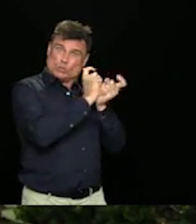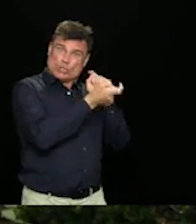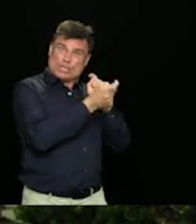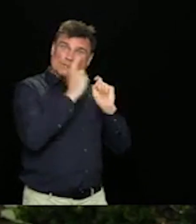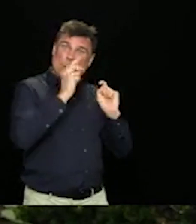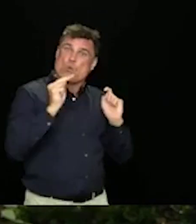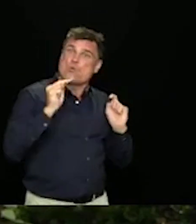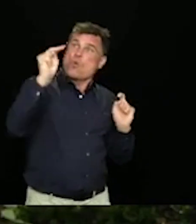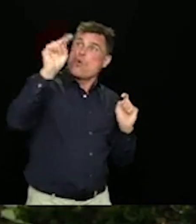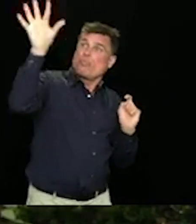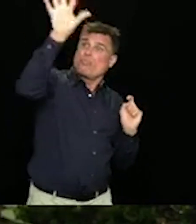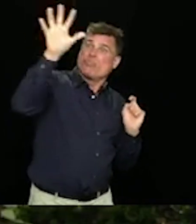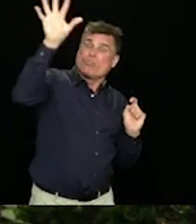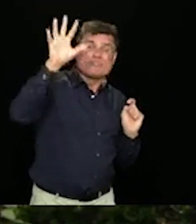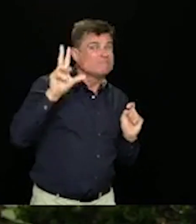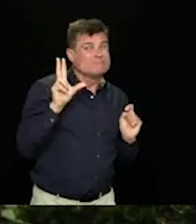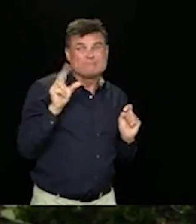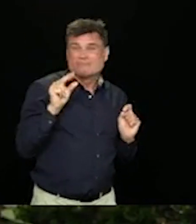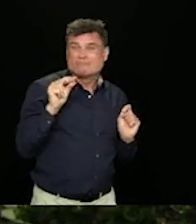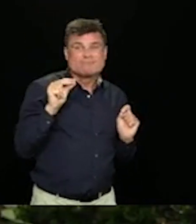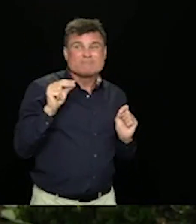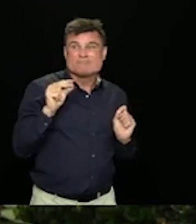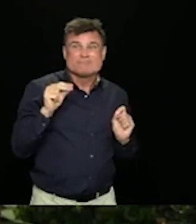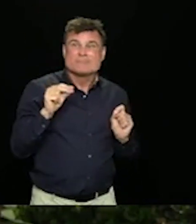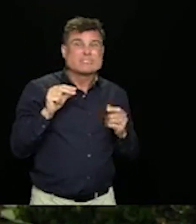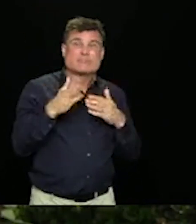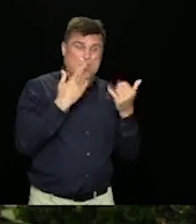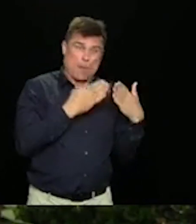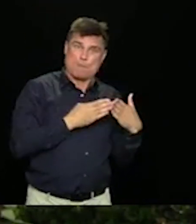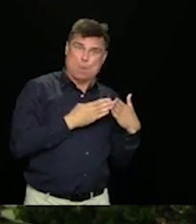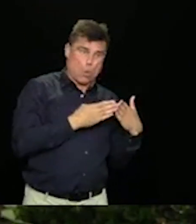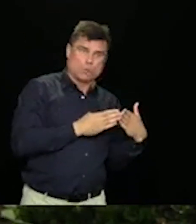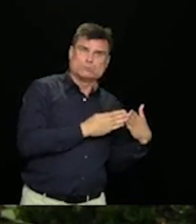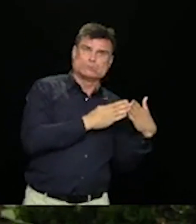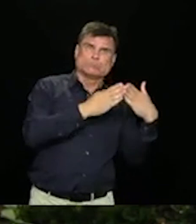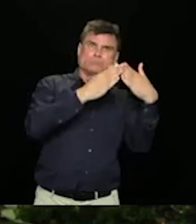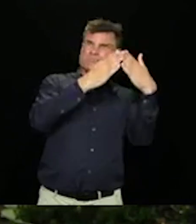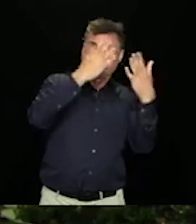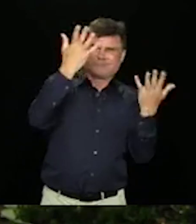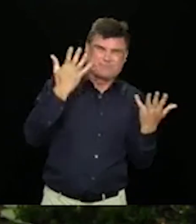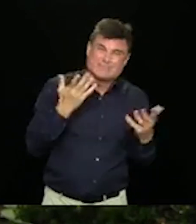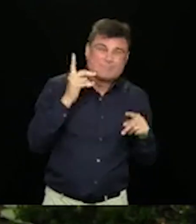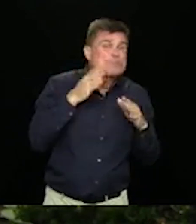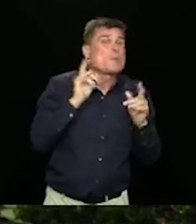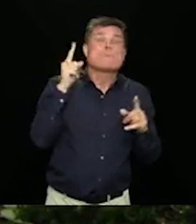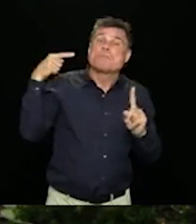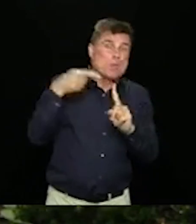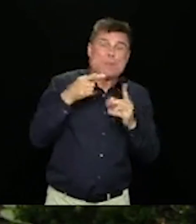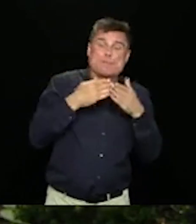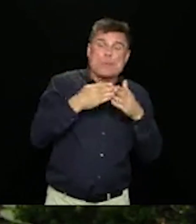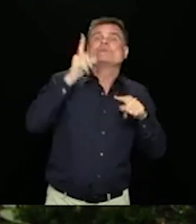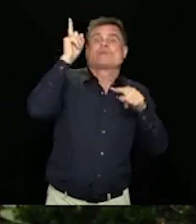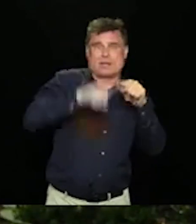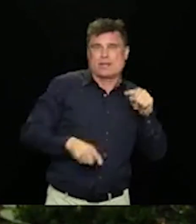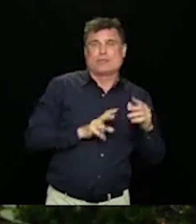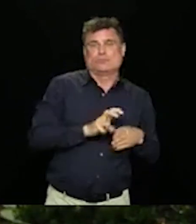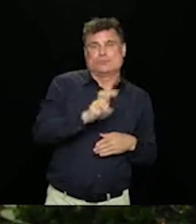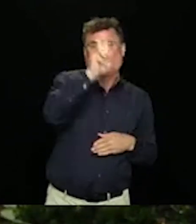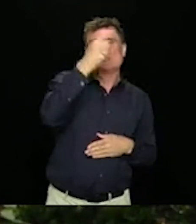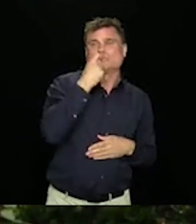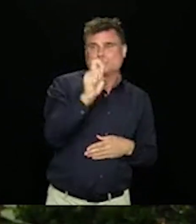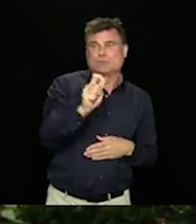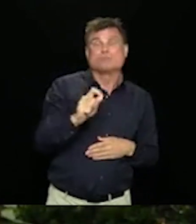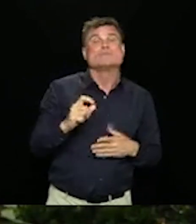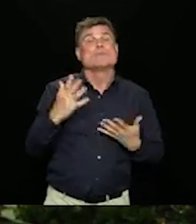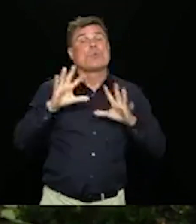going to be landing in British Columbia until at least October. It's not going to change the fact that international travel restrictions are going to keep